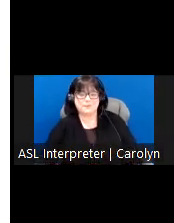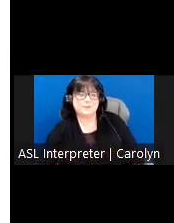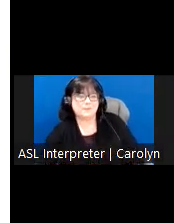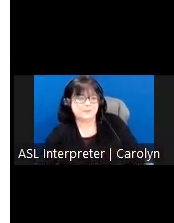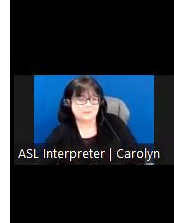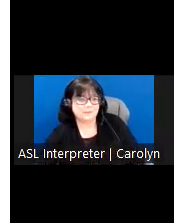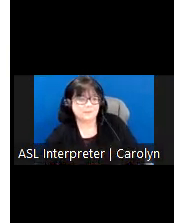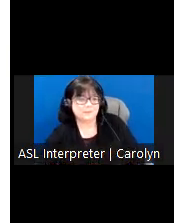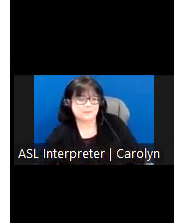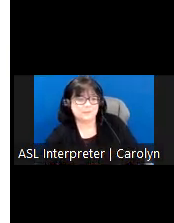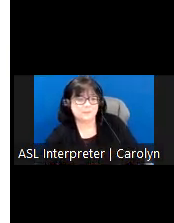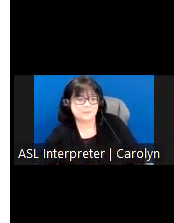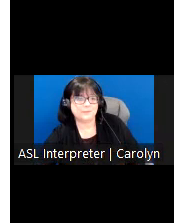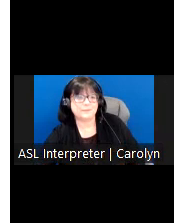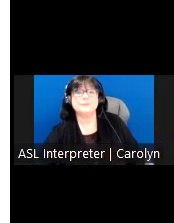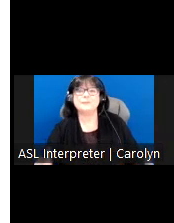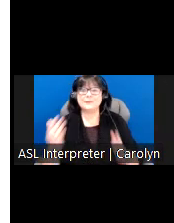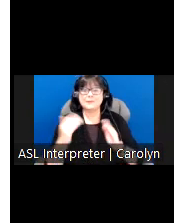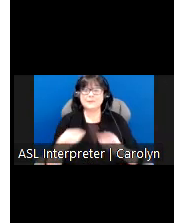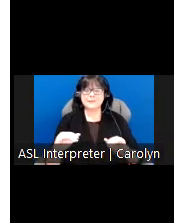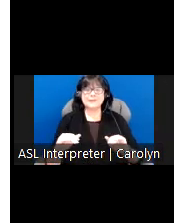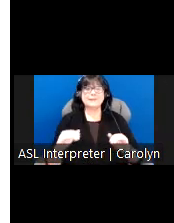All right, next we're pleased to welcome Melissa